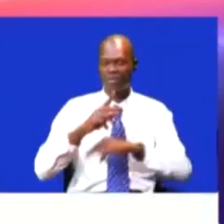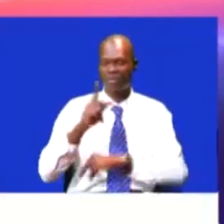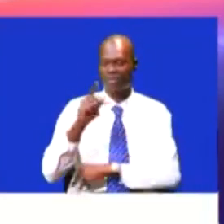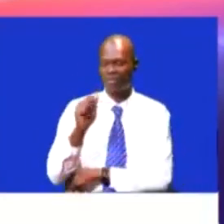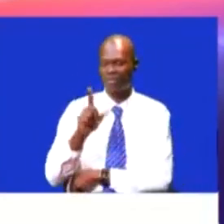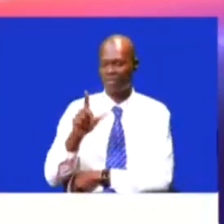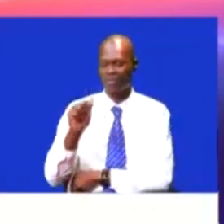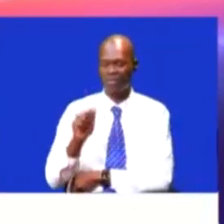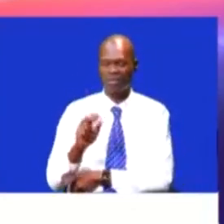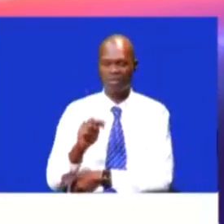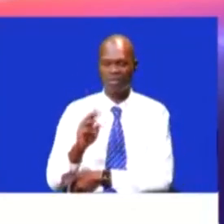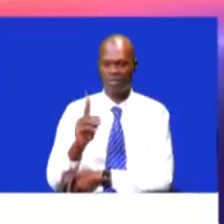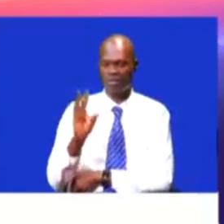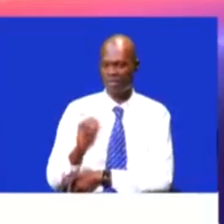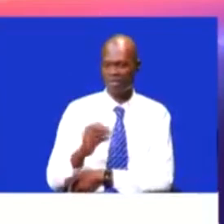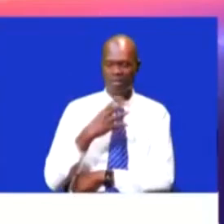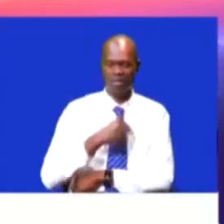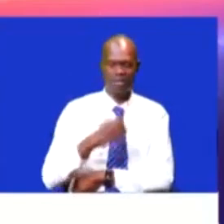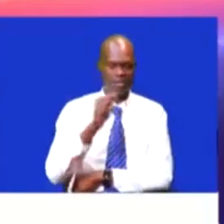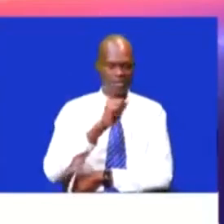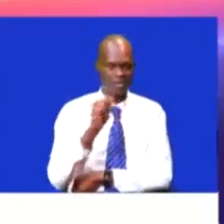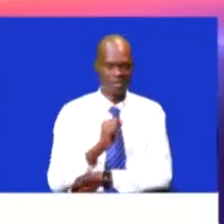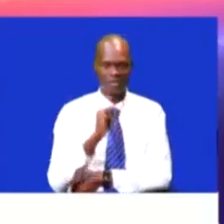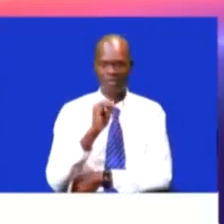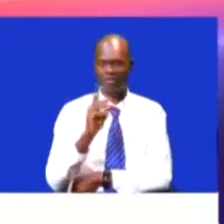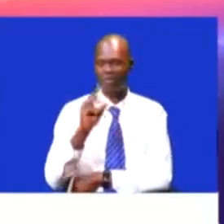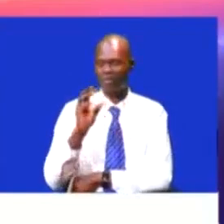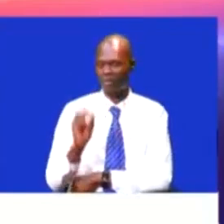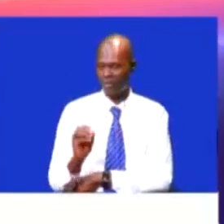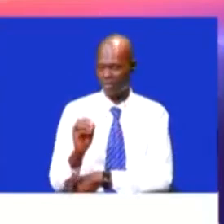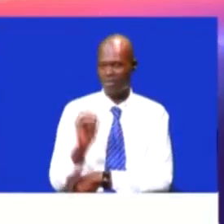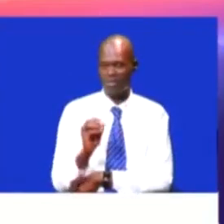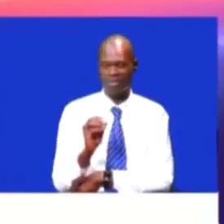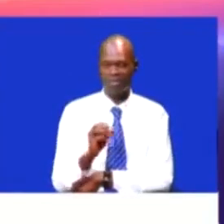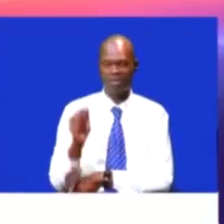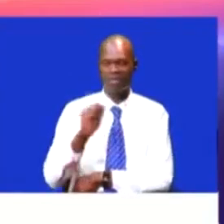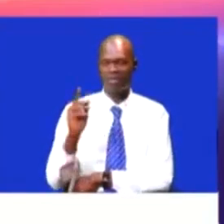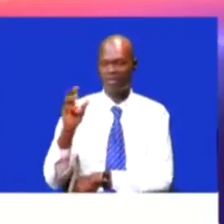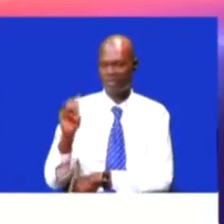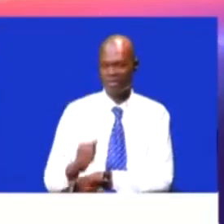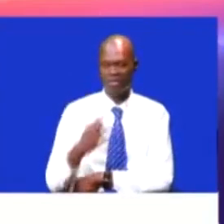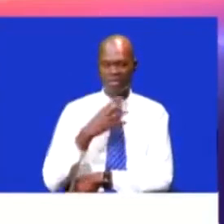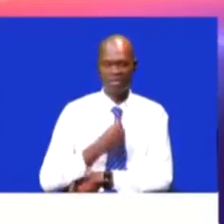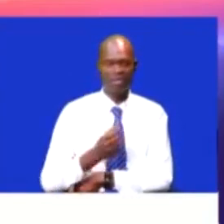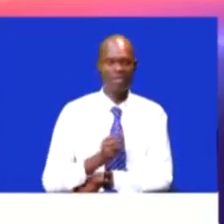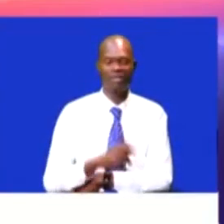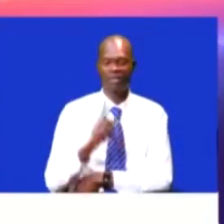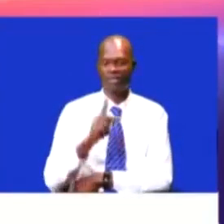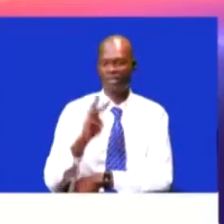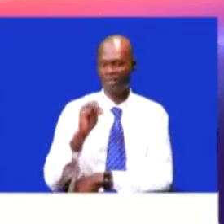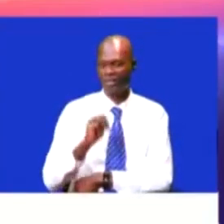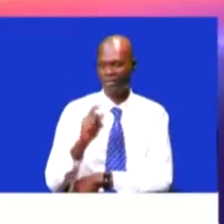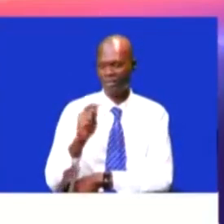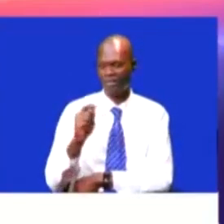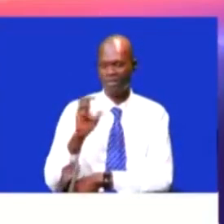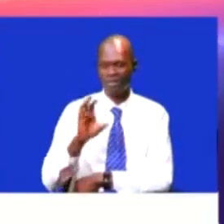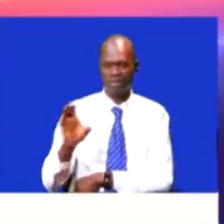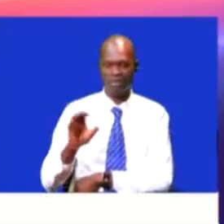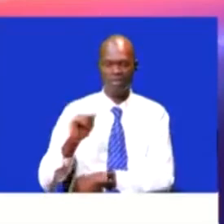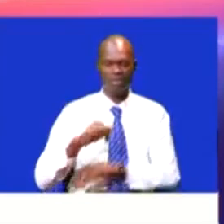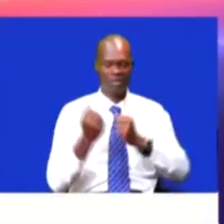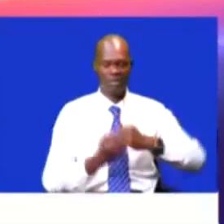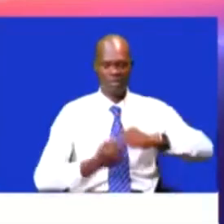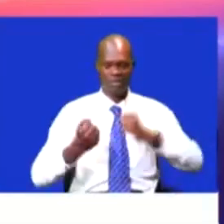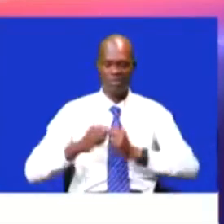Kalando, skund sekondar Nerowo ma Sino SDA kaachiel kod kar tiegruok Nerowo ma Rachuonyo KMTC mayudore e boma Nerowo ma